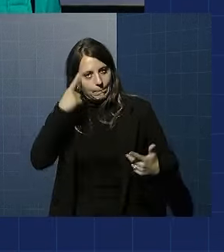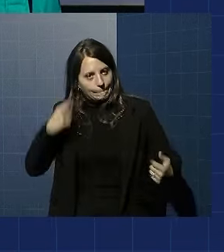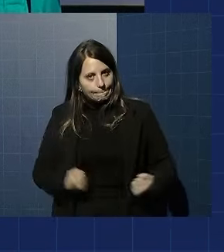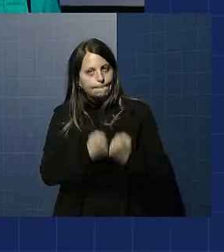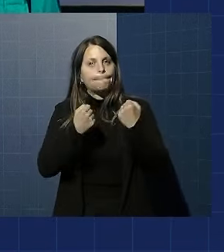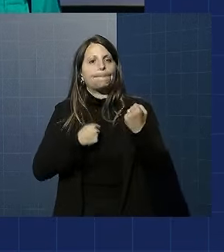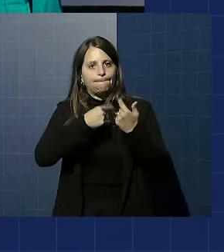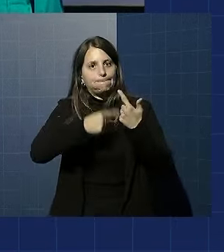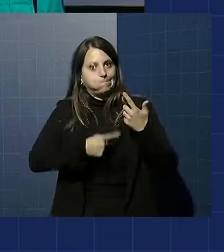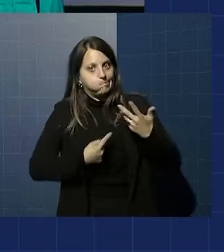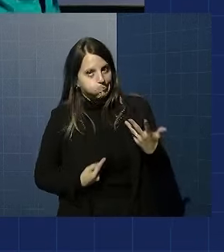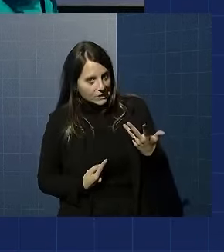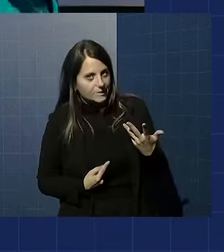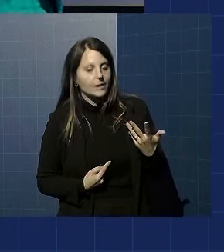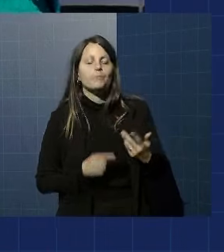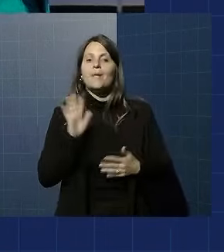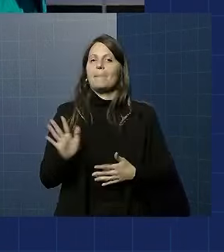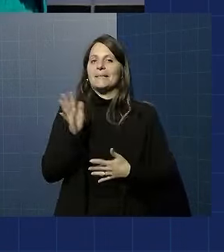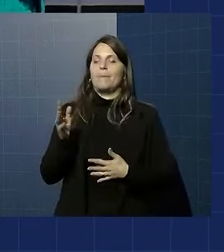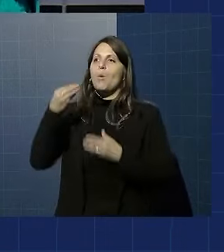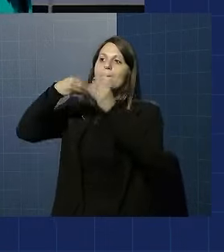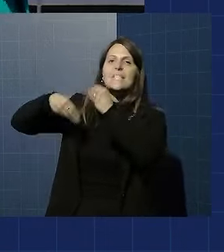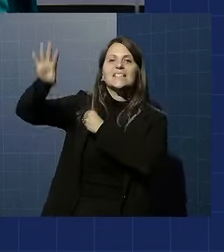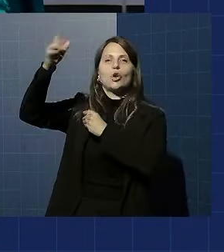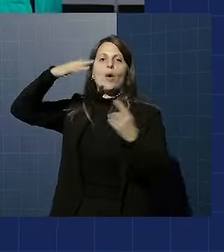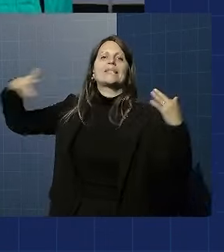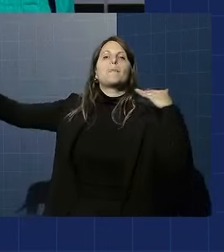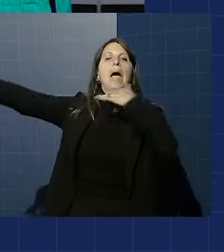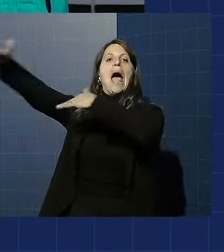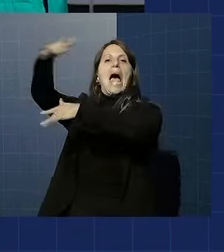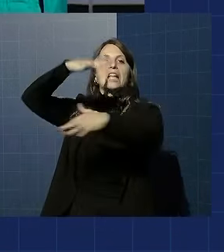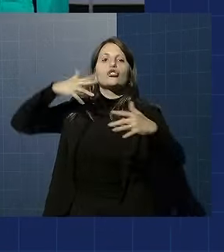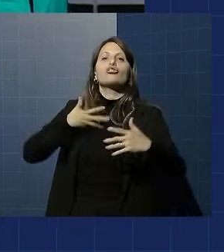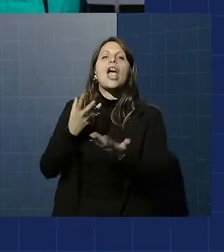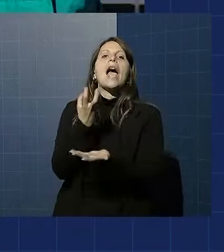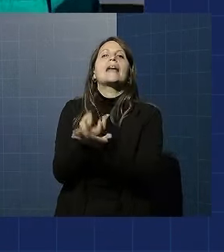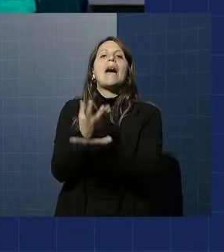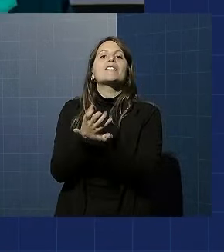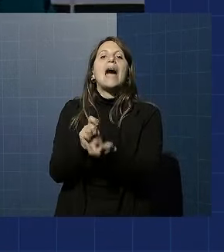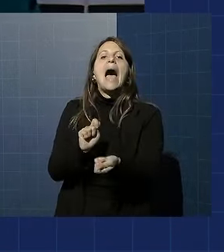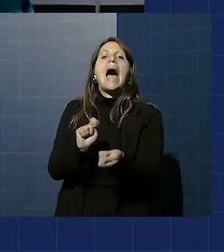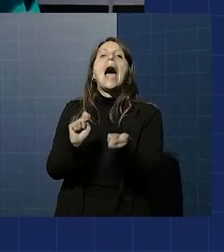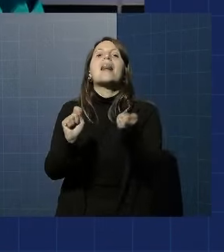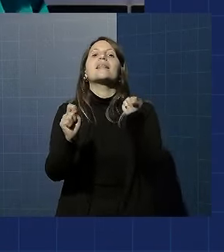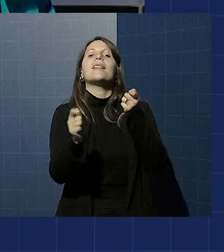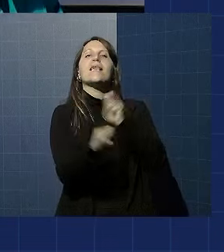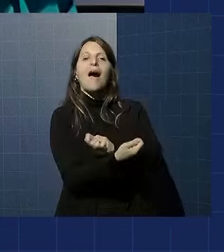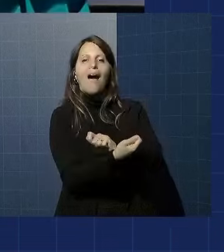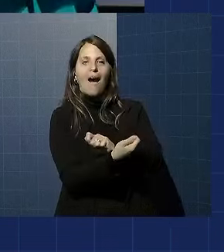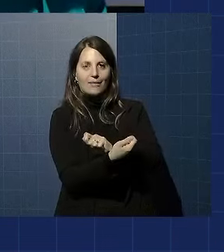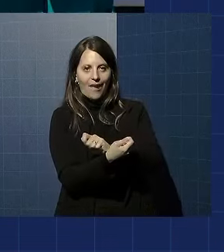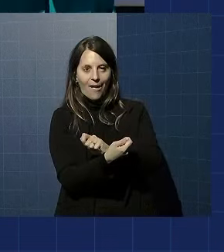altered gravity. What does that mean? So we start on Earth in the gravity situation that we are used to, and we go to